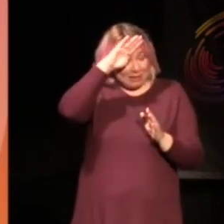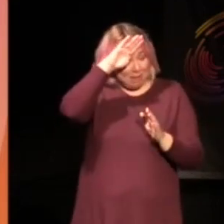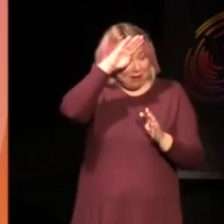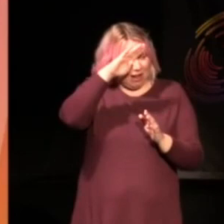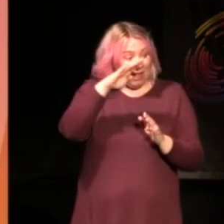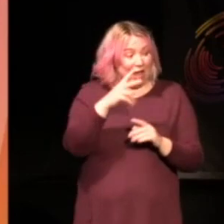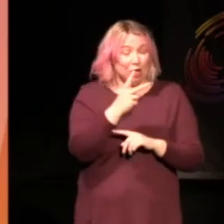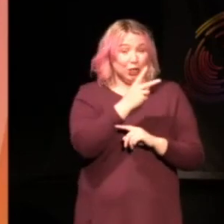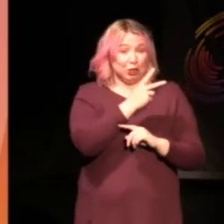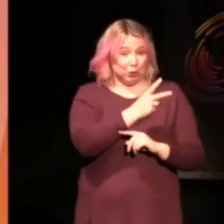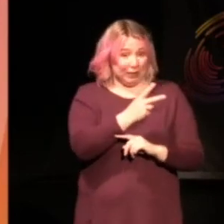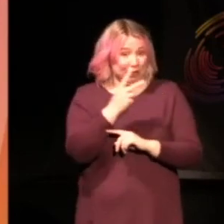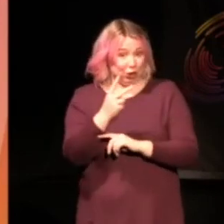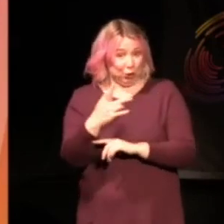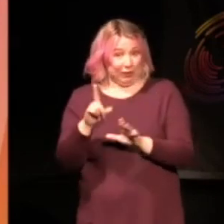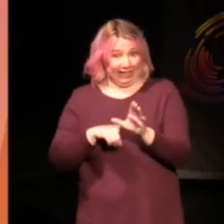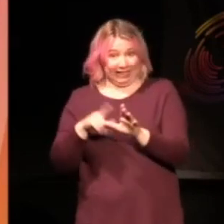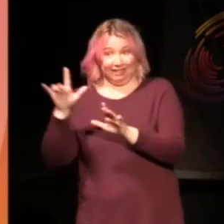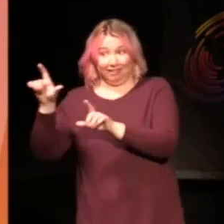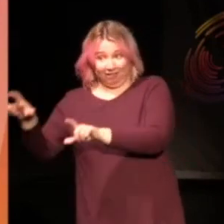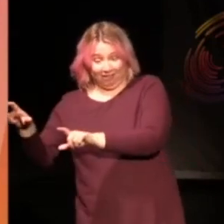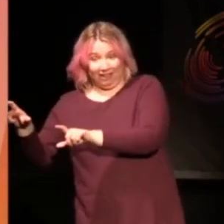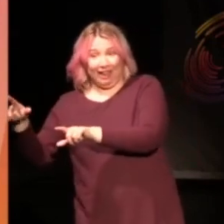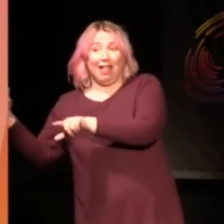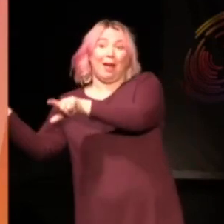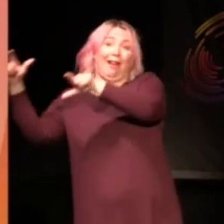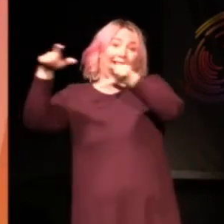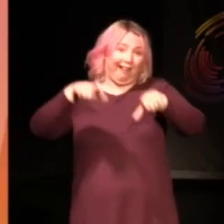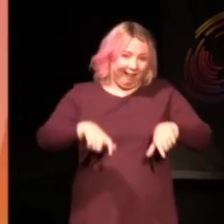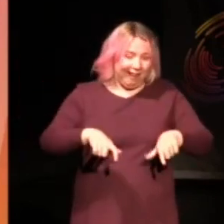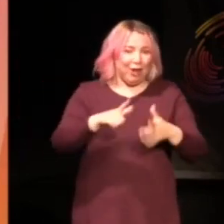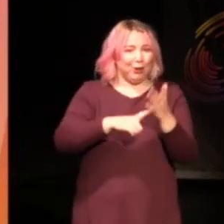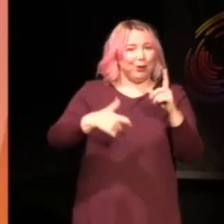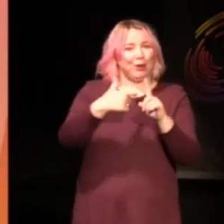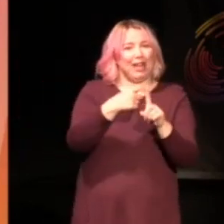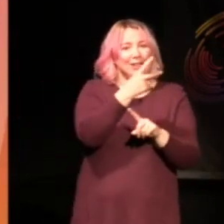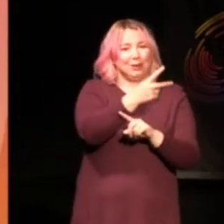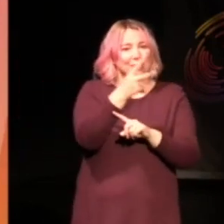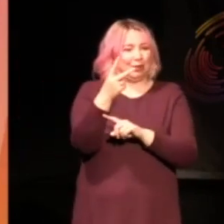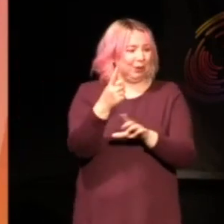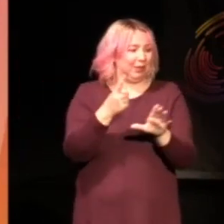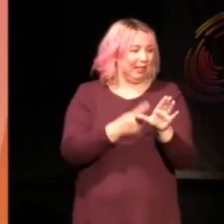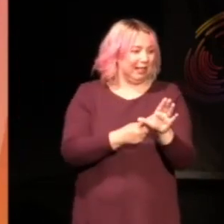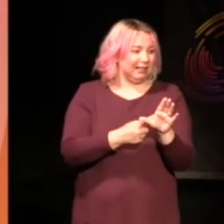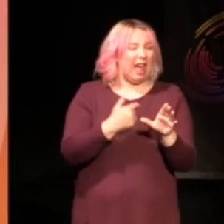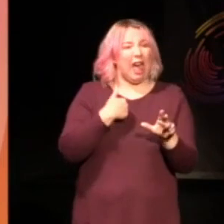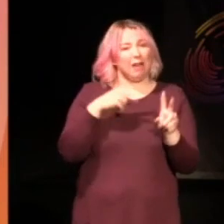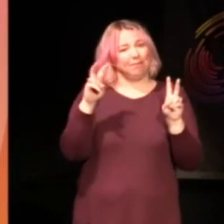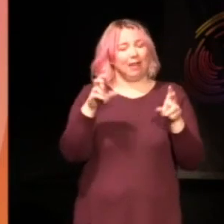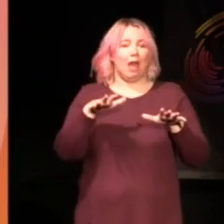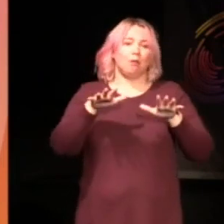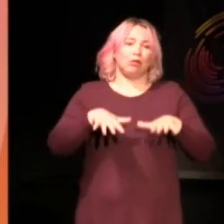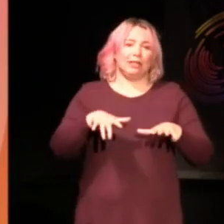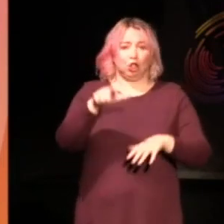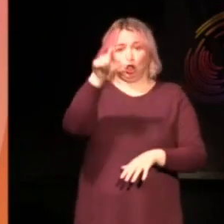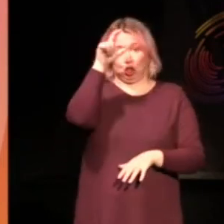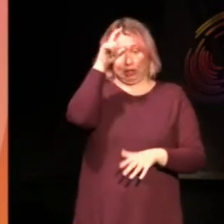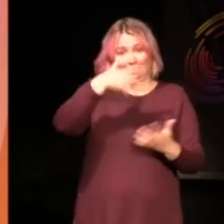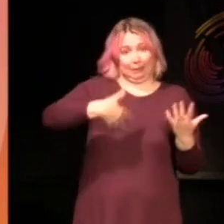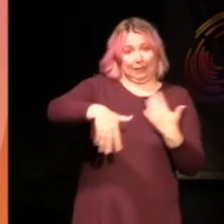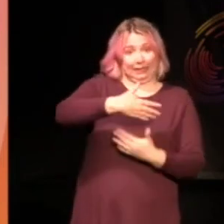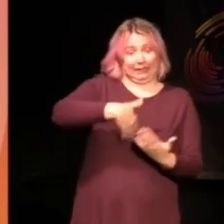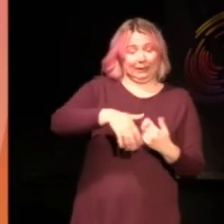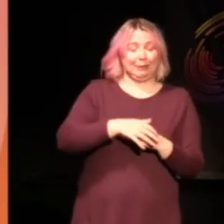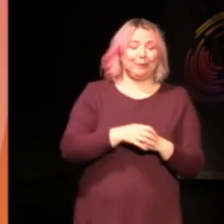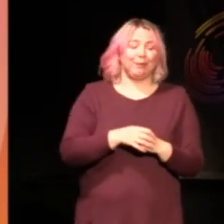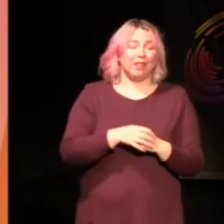22 years of my life I lived there, and then the last 22 here in the UK, and I call myself British Turkish. But I share your